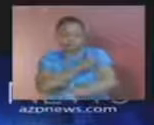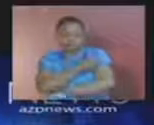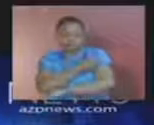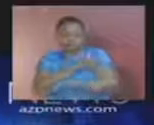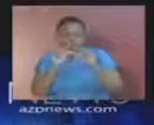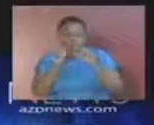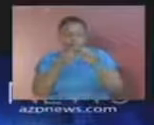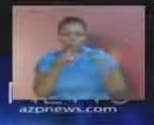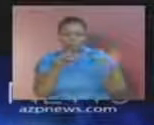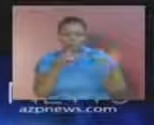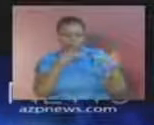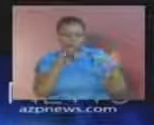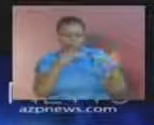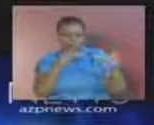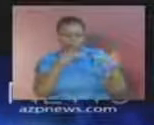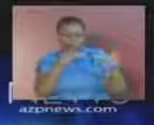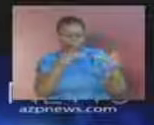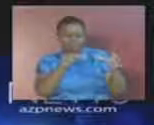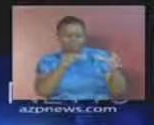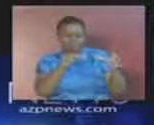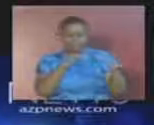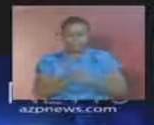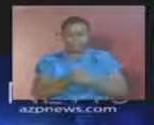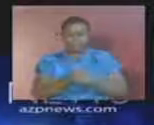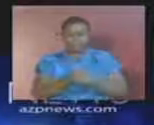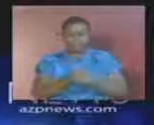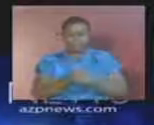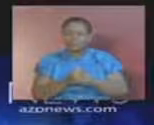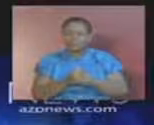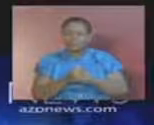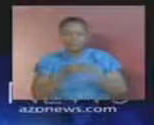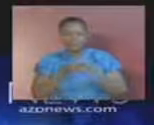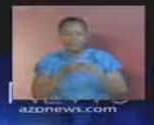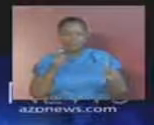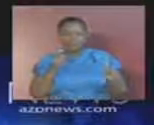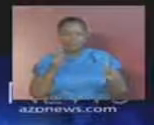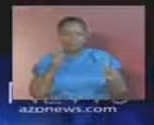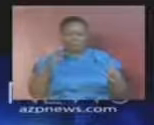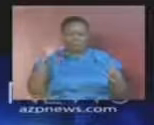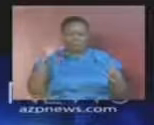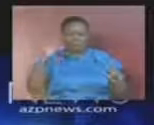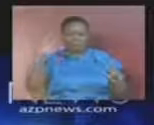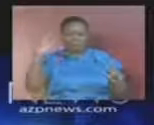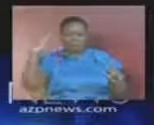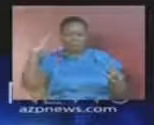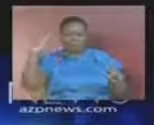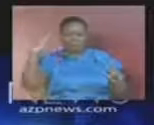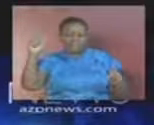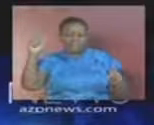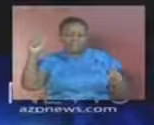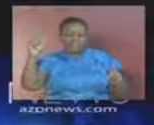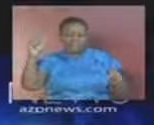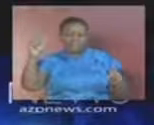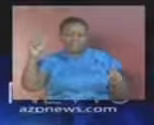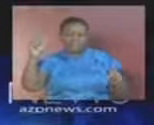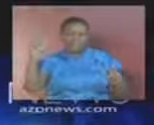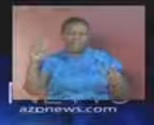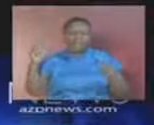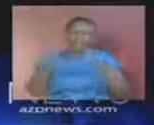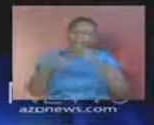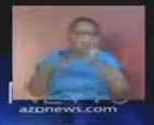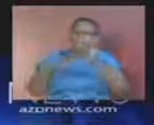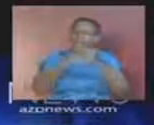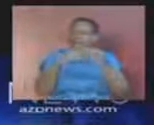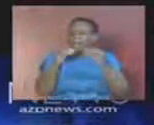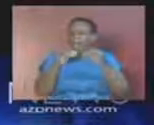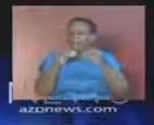the 33,600 from COVAX, and the 40,000 from India, that adds up to 75,600. And we have vaccinated about